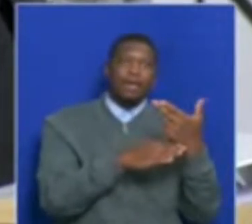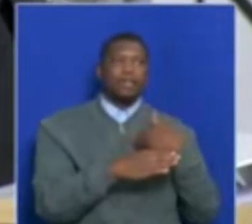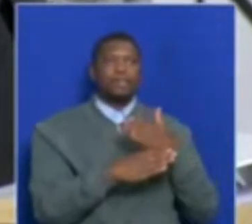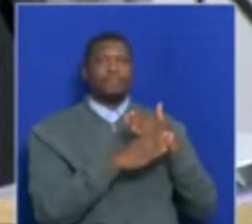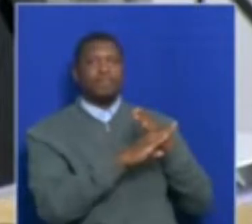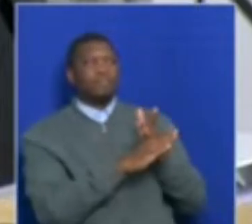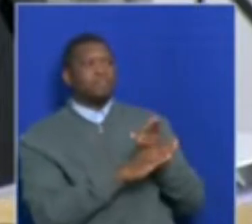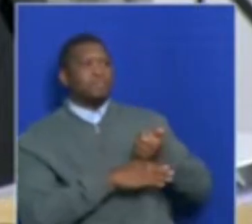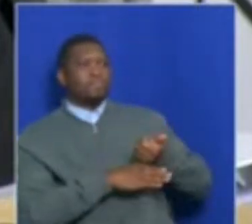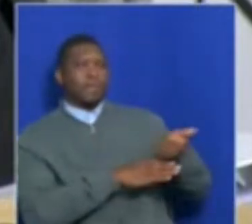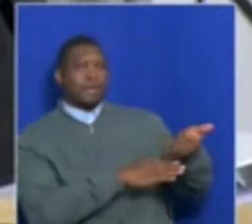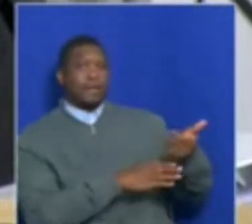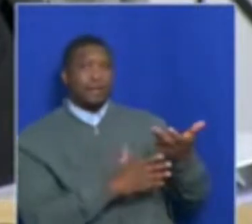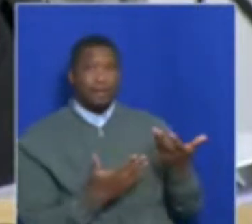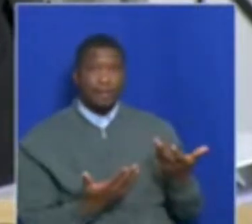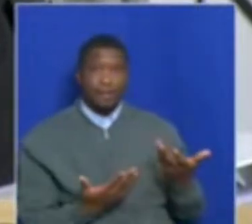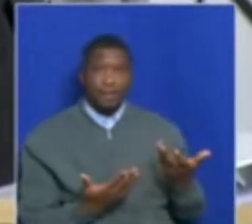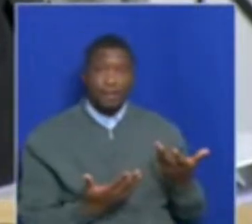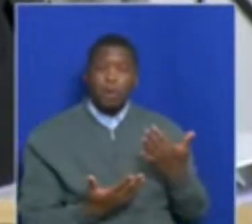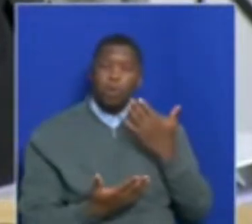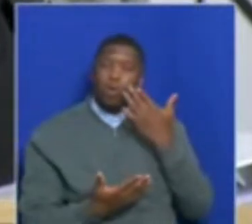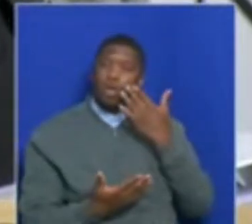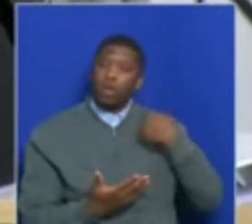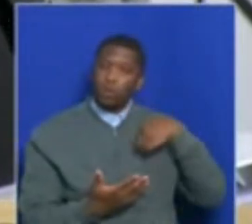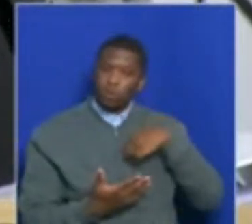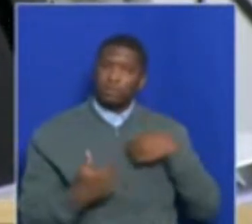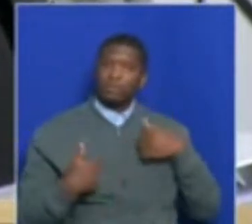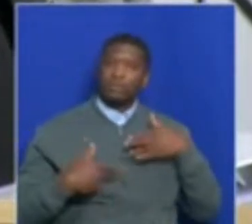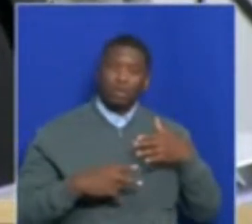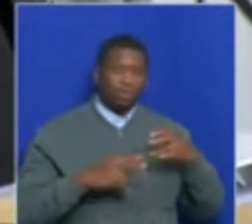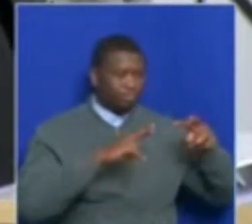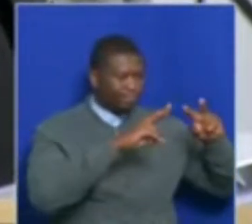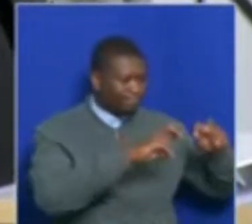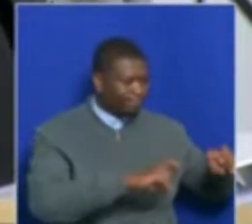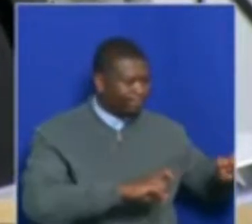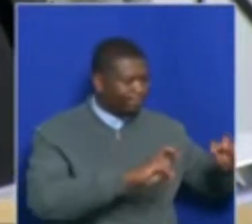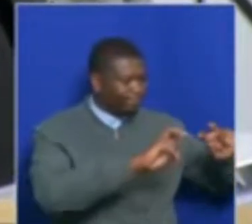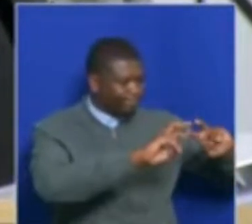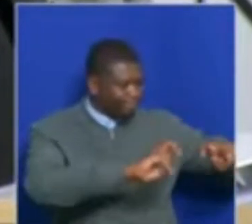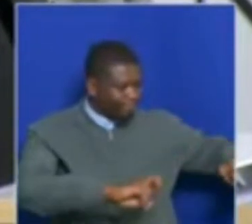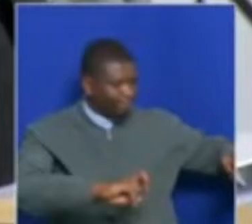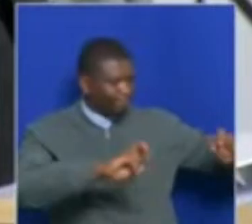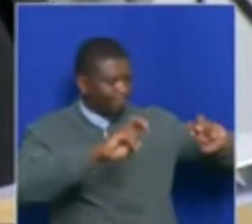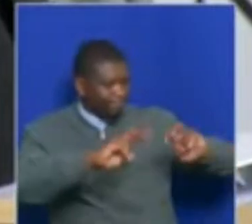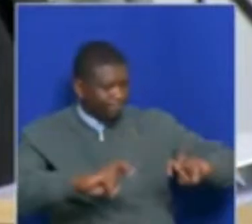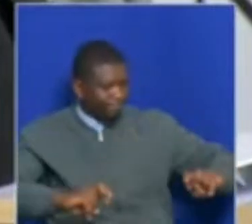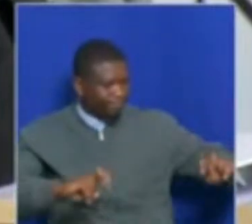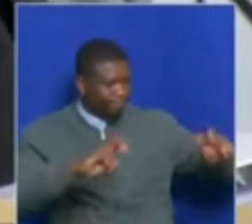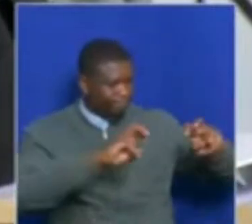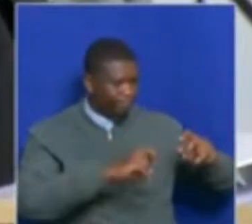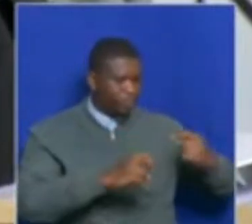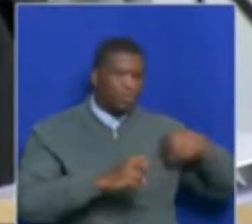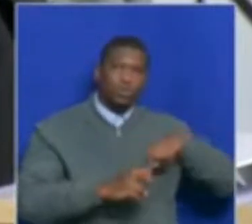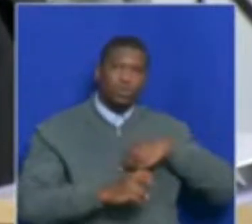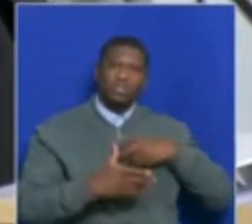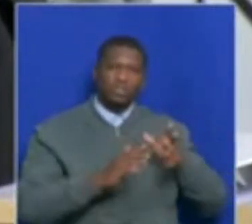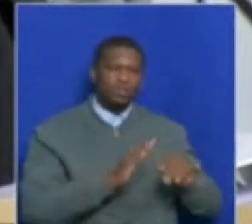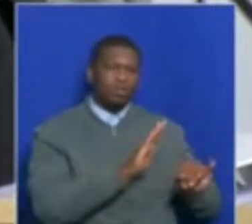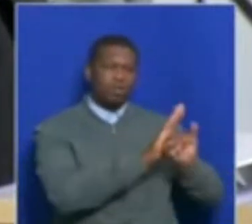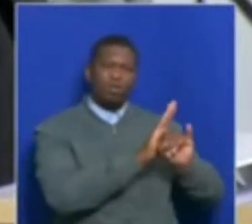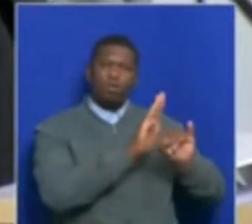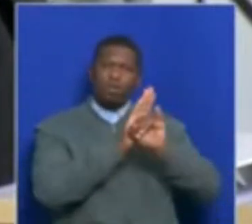when we've investigated, as we investigated, we identified a few cases which